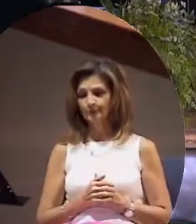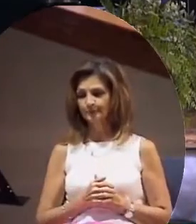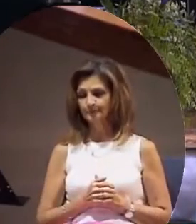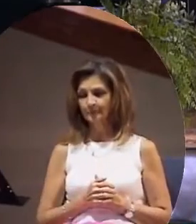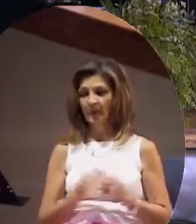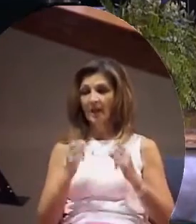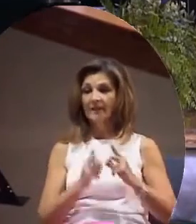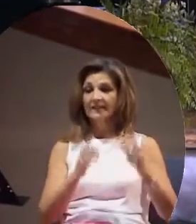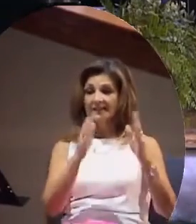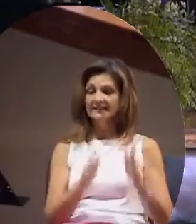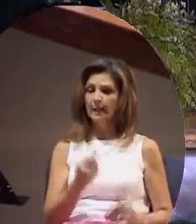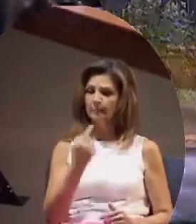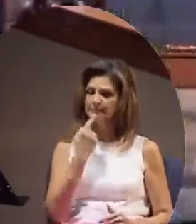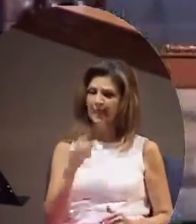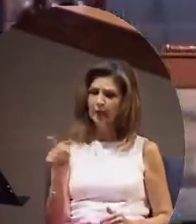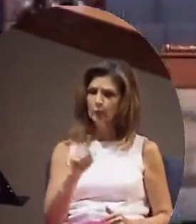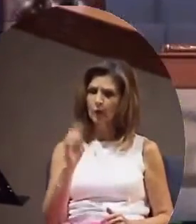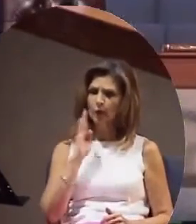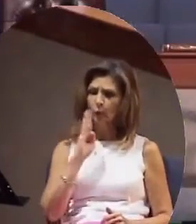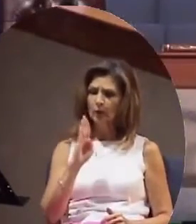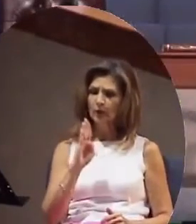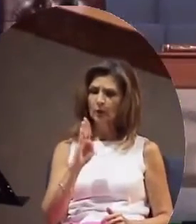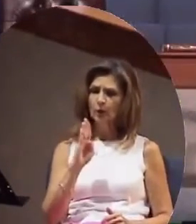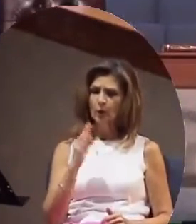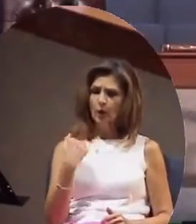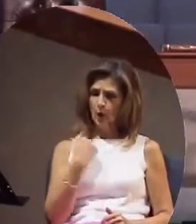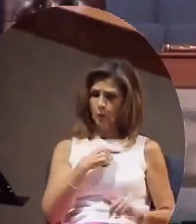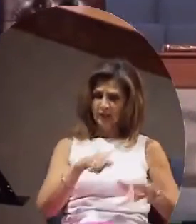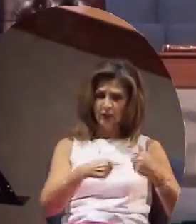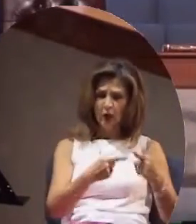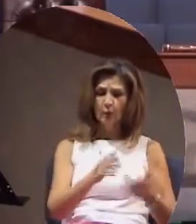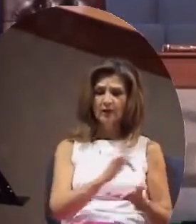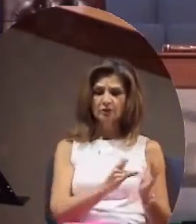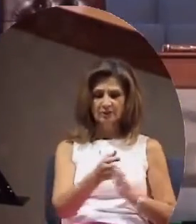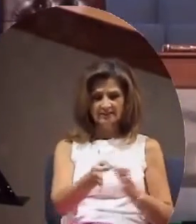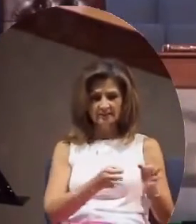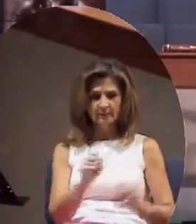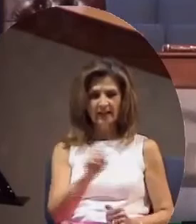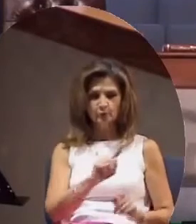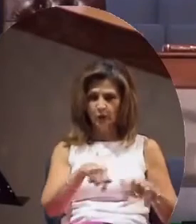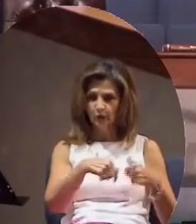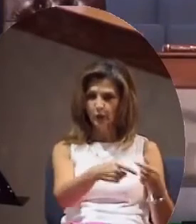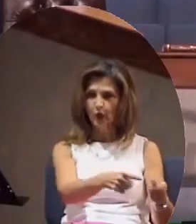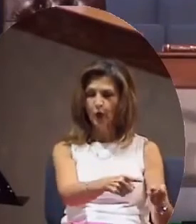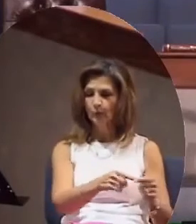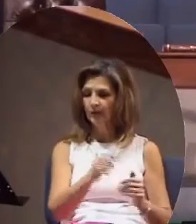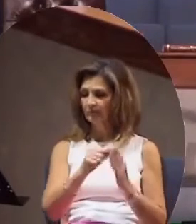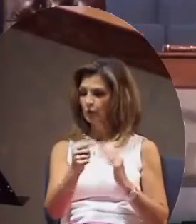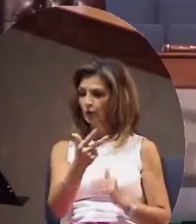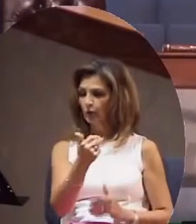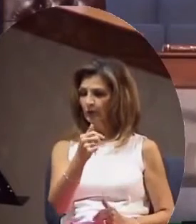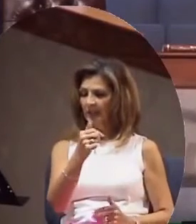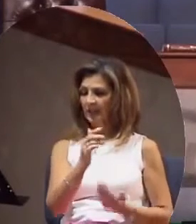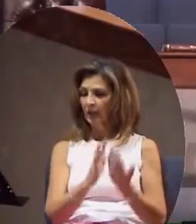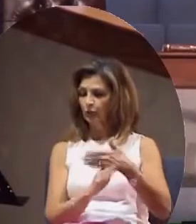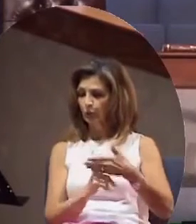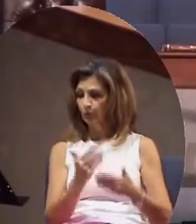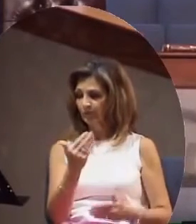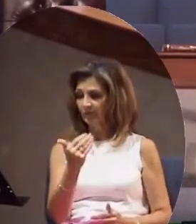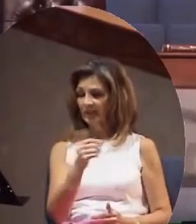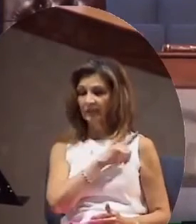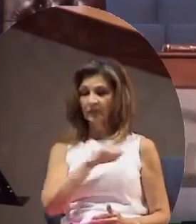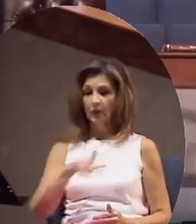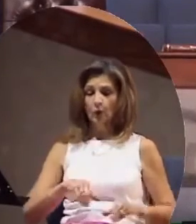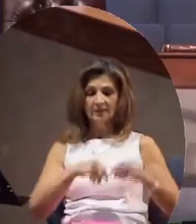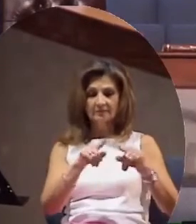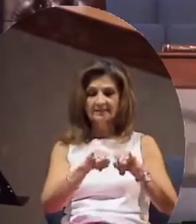his disciples said, where wilt thou that we should go? And he tells them. And verse 13 through 15, of course, the Lord